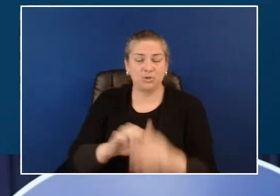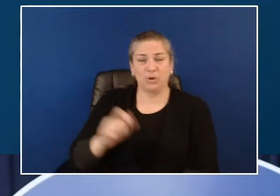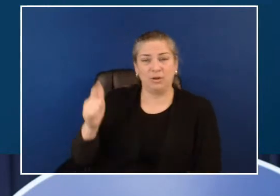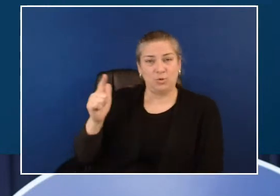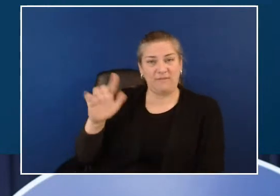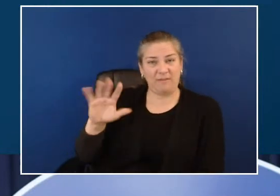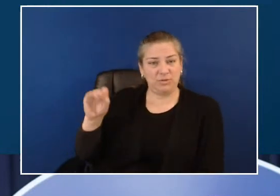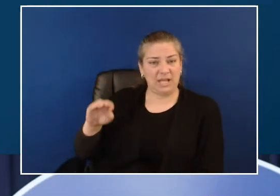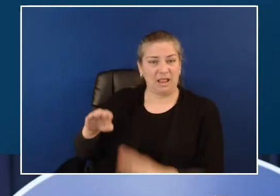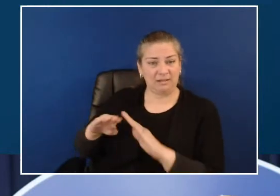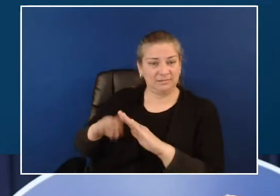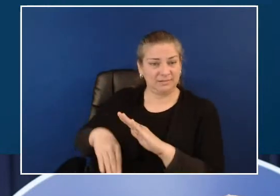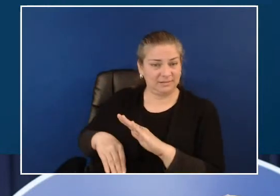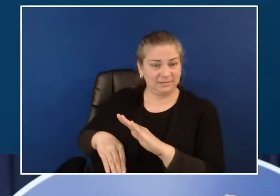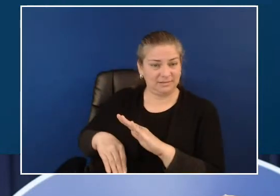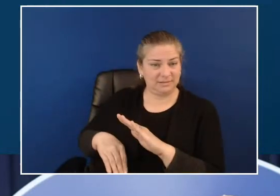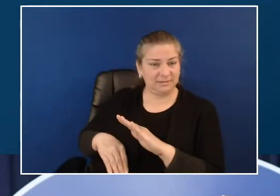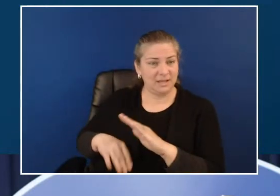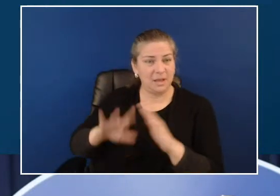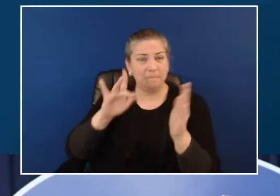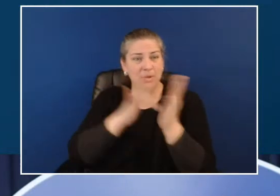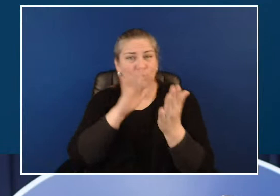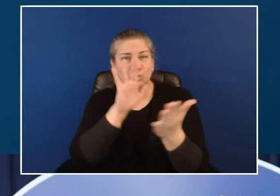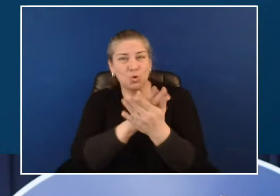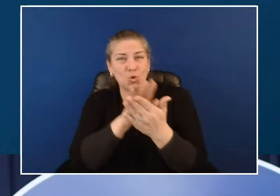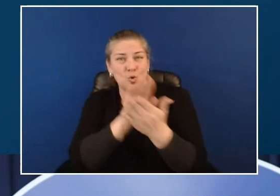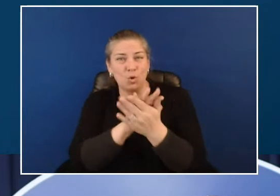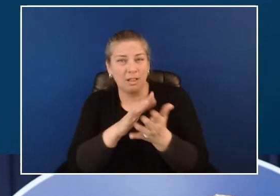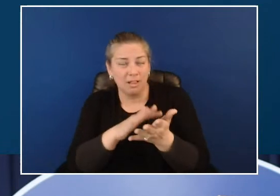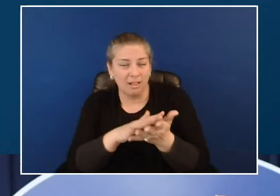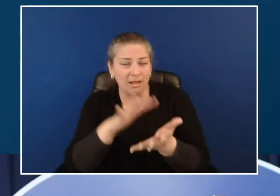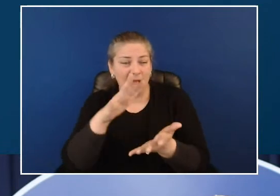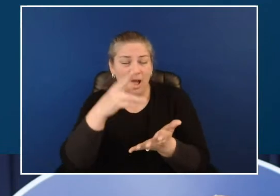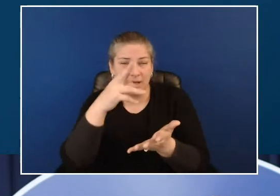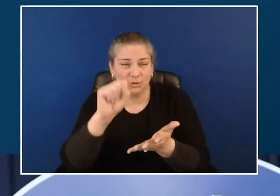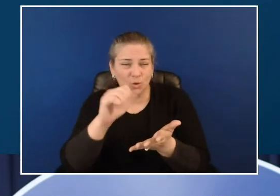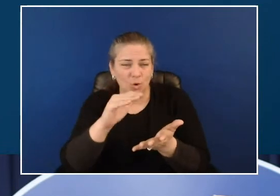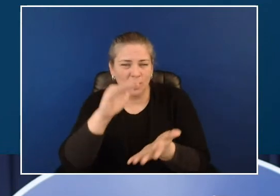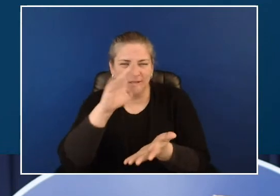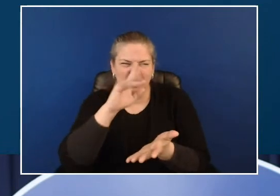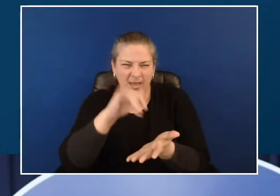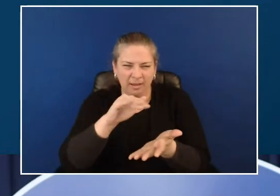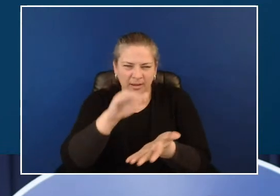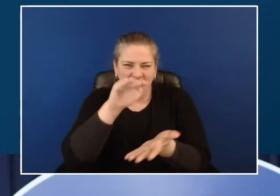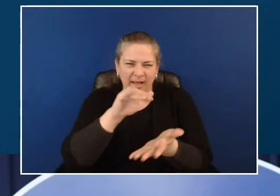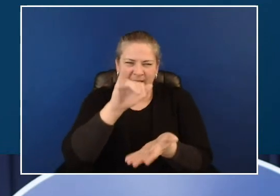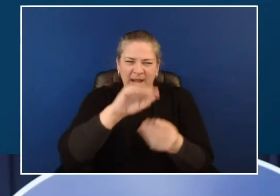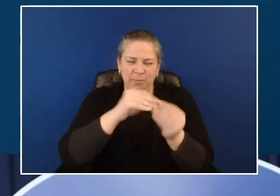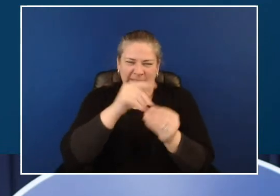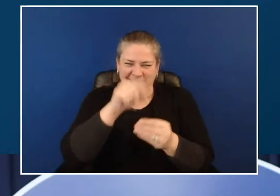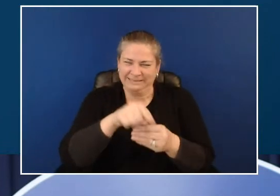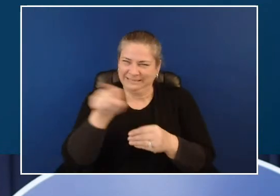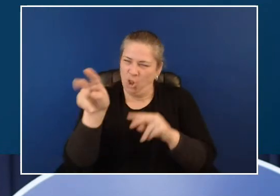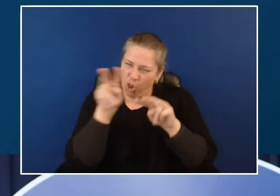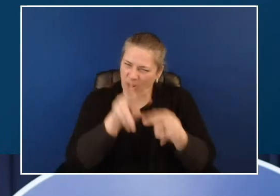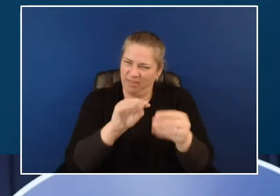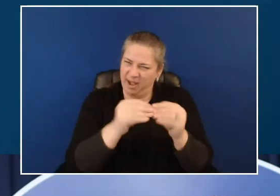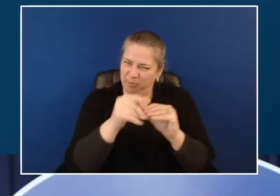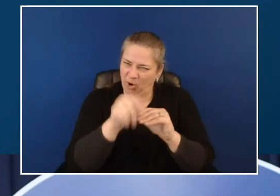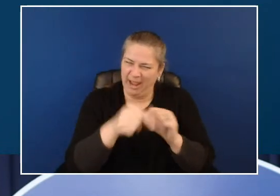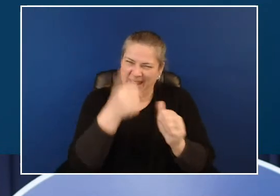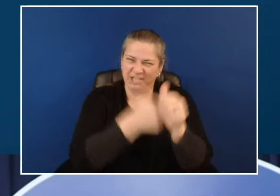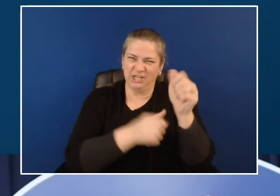middle school, and we're just barely over a half in high school. So those are the things that everybody's got to look at and that each district can look